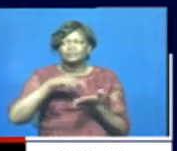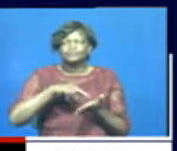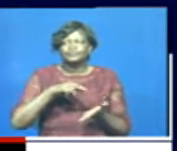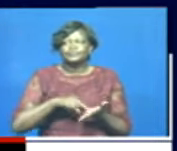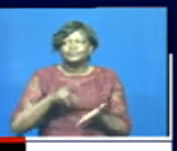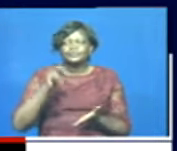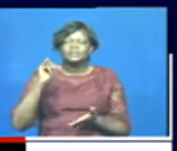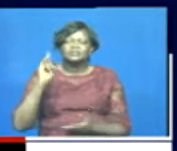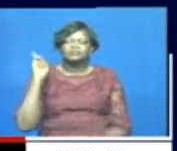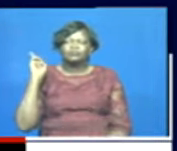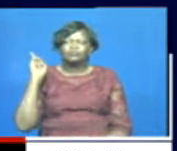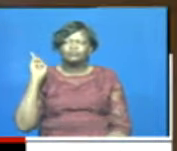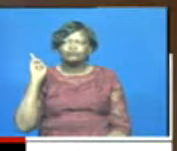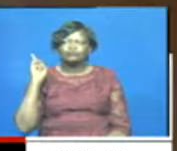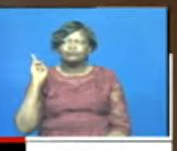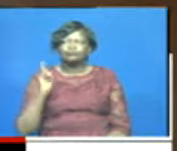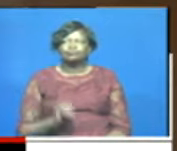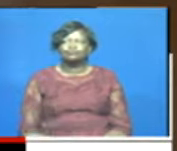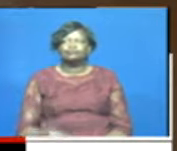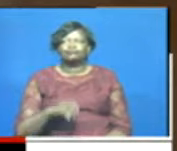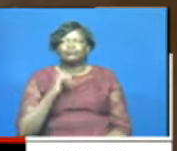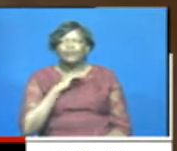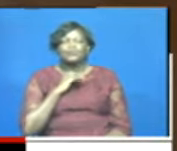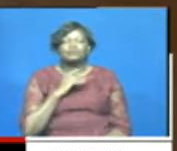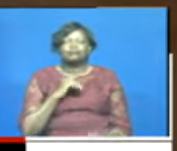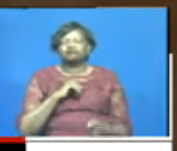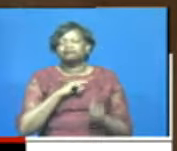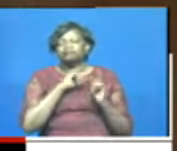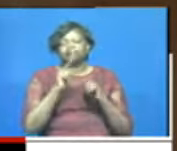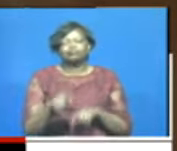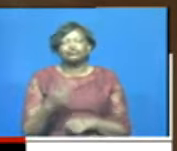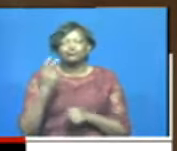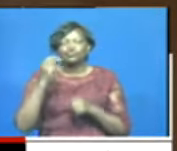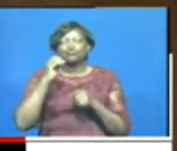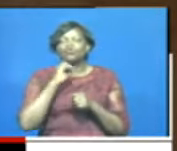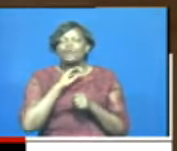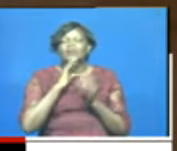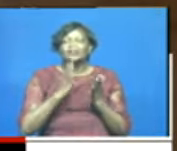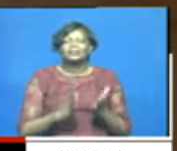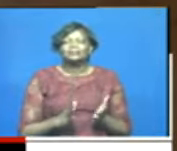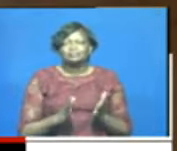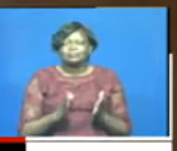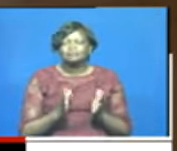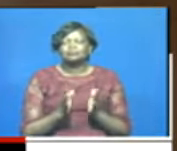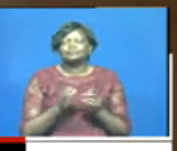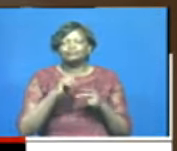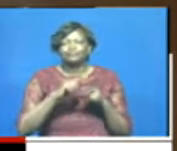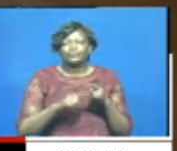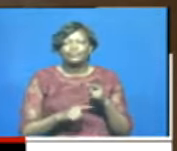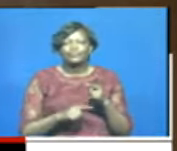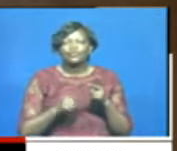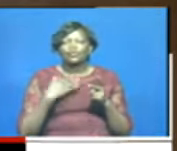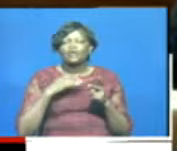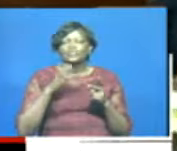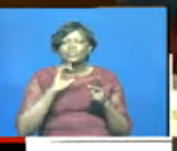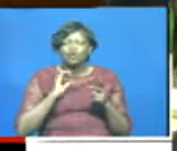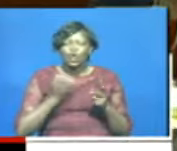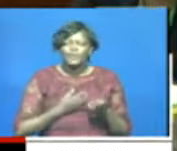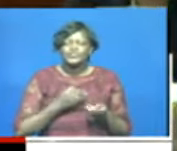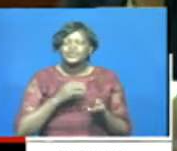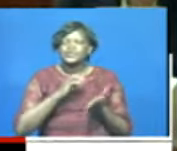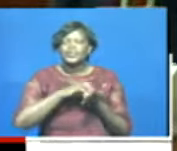Ndeti's complaint was laid bare. Two complainants, Gideon Gewa and Kisilu Mutisia, want the committee to revoke